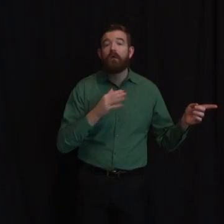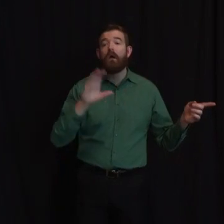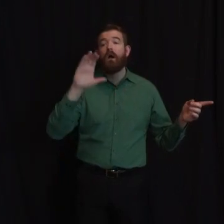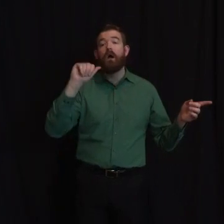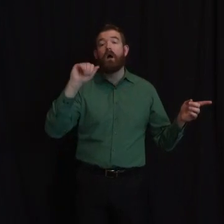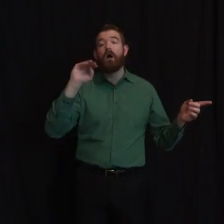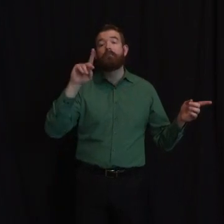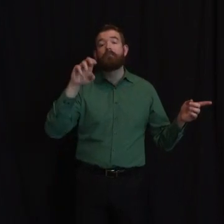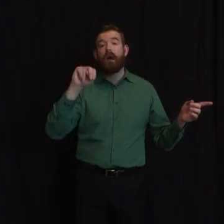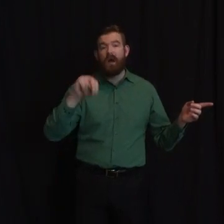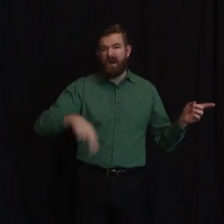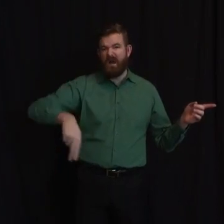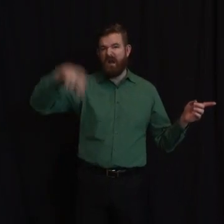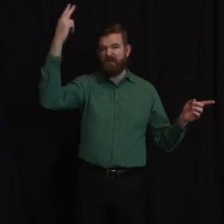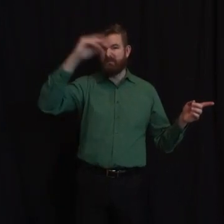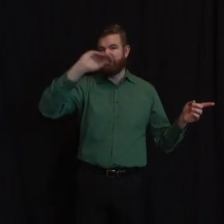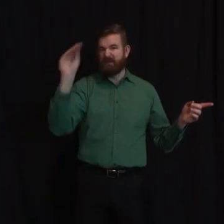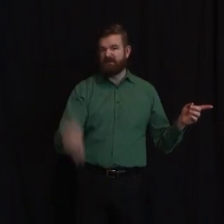that accurate?